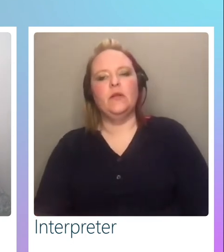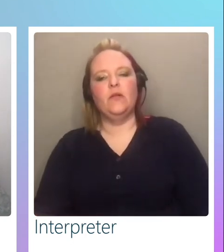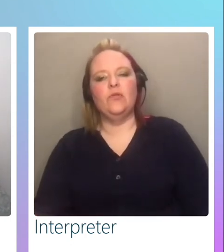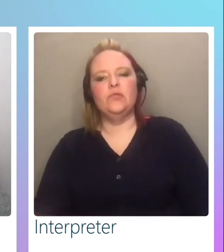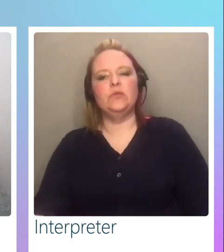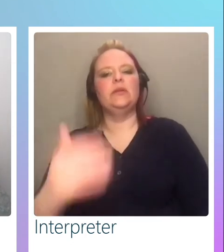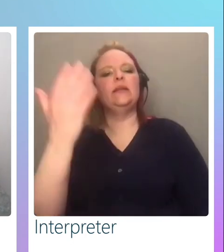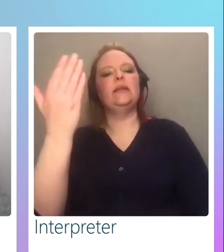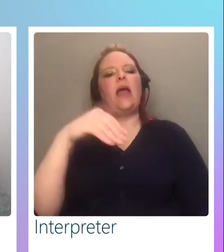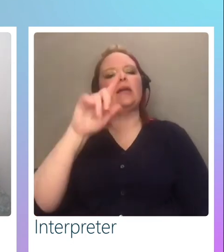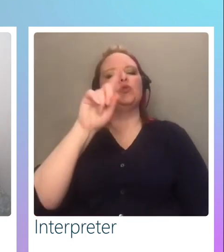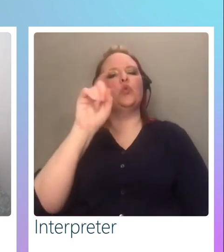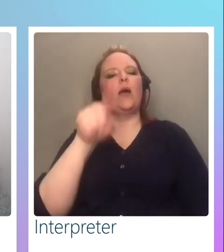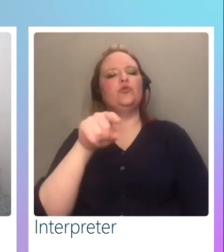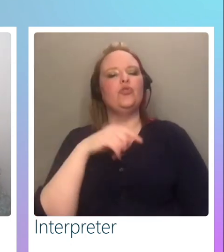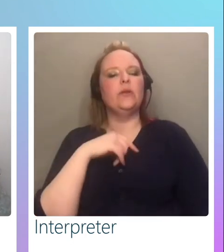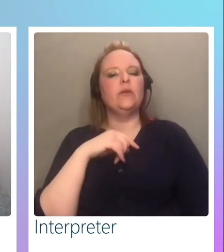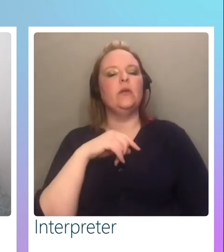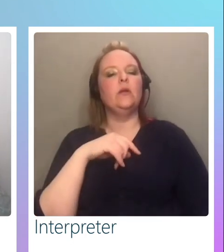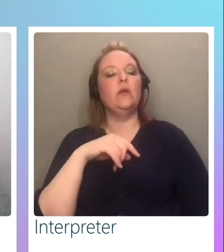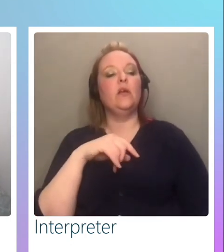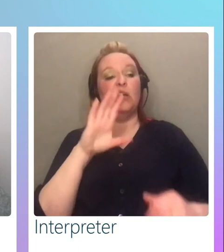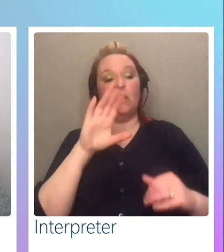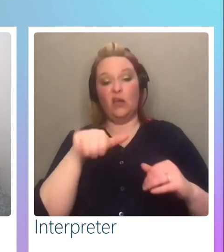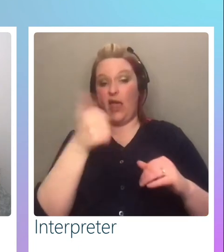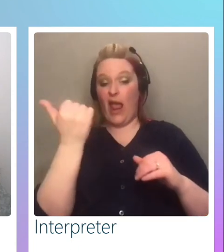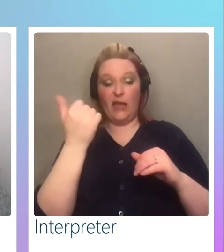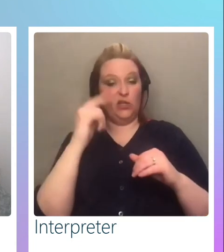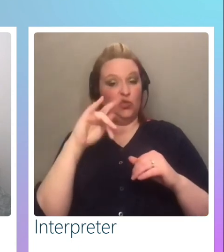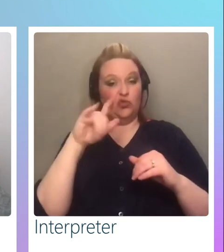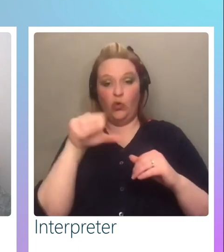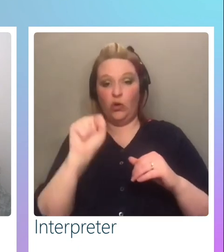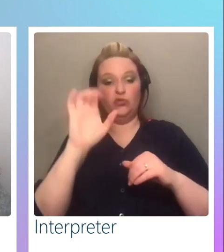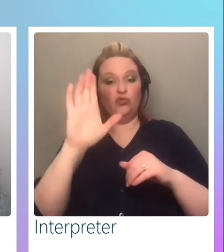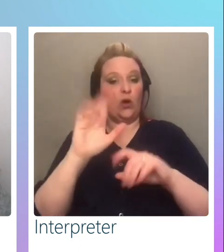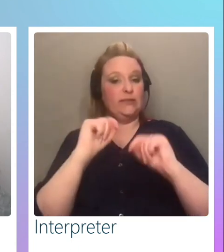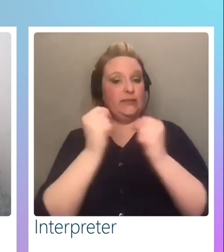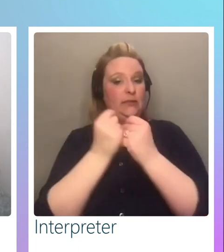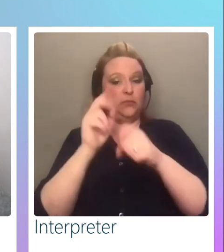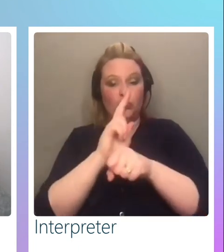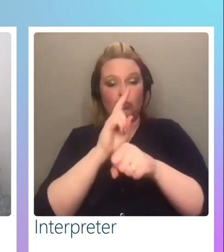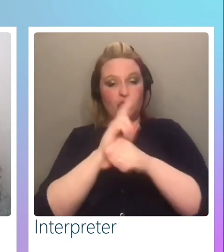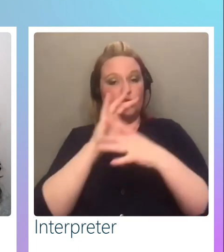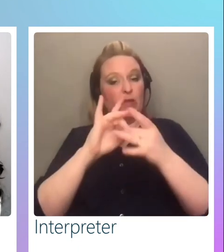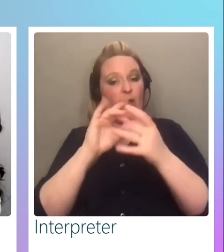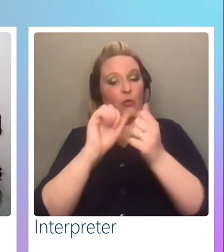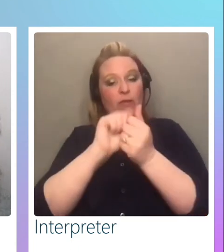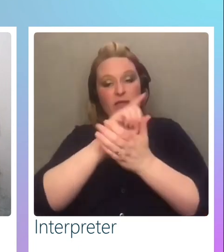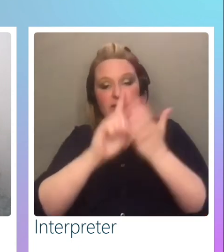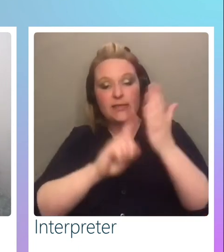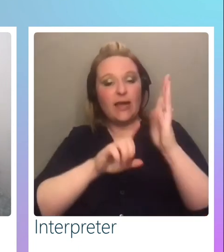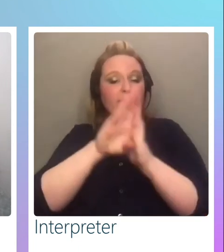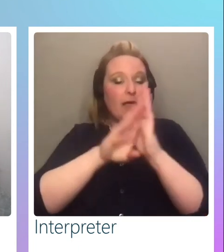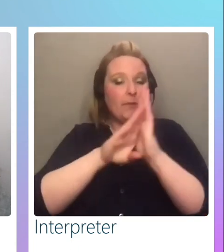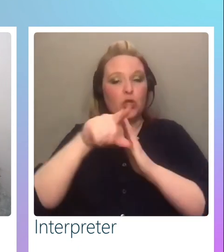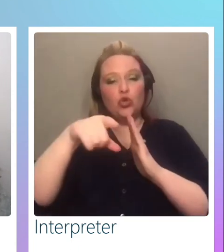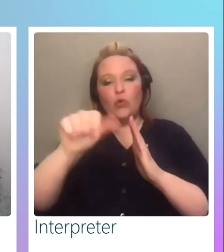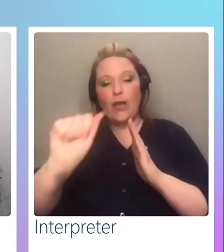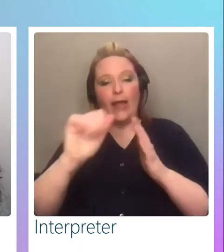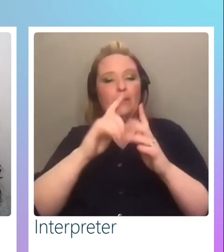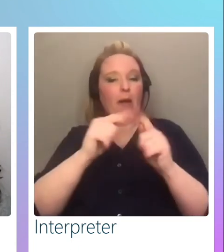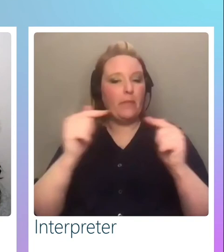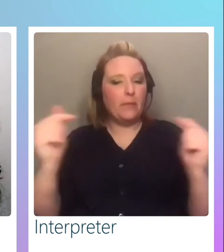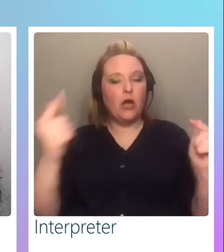Okay, next question here is, are there any tools your team uses as part of design, development, QA, et cetera,